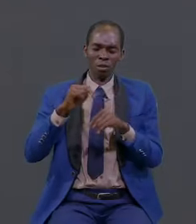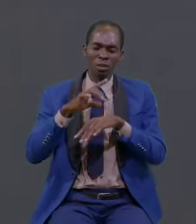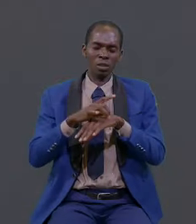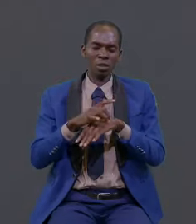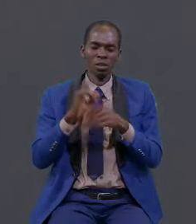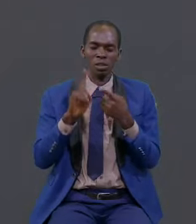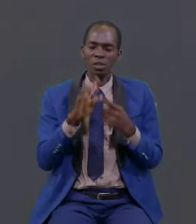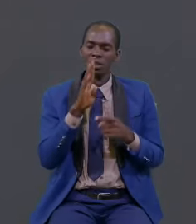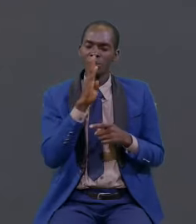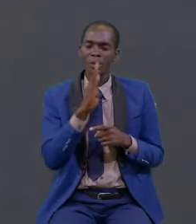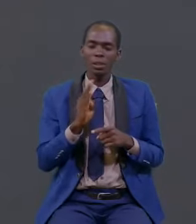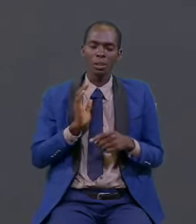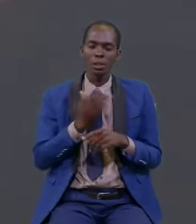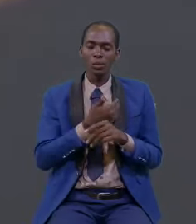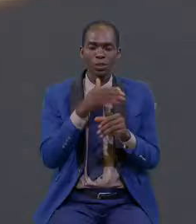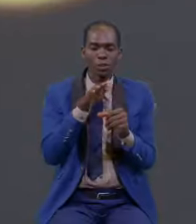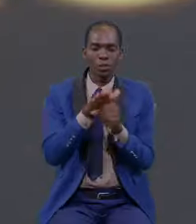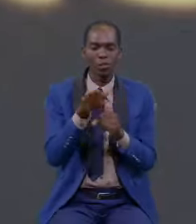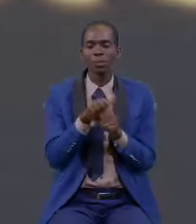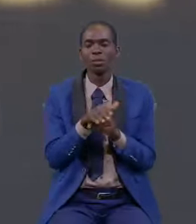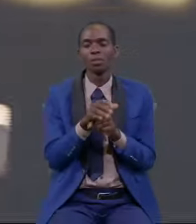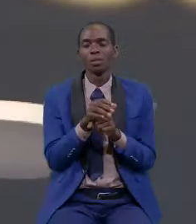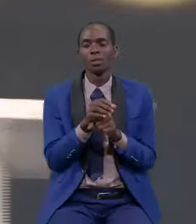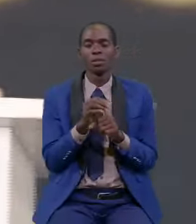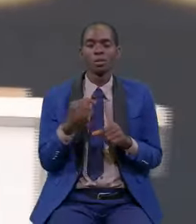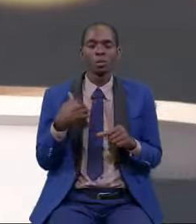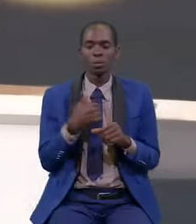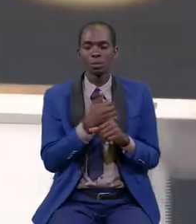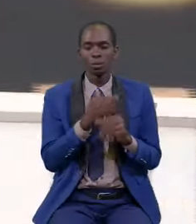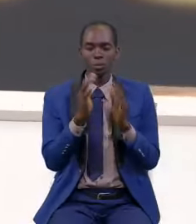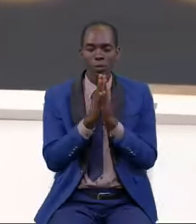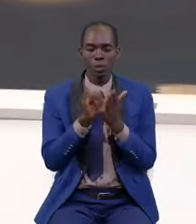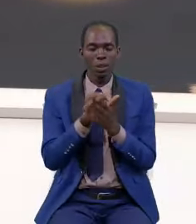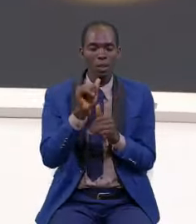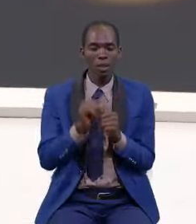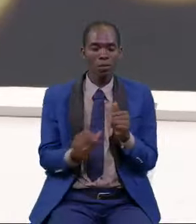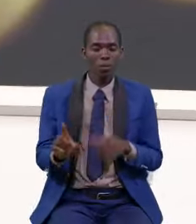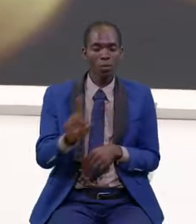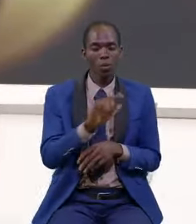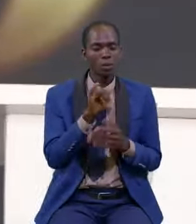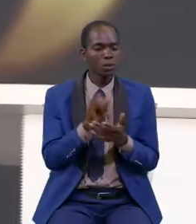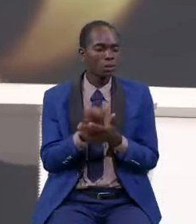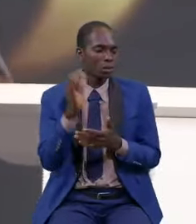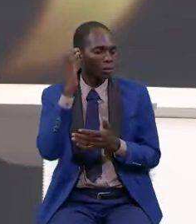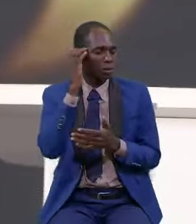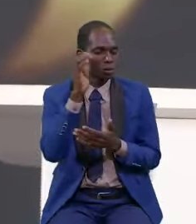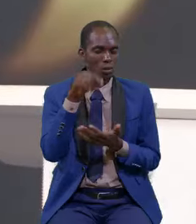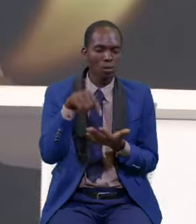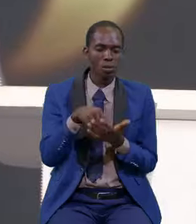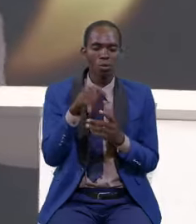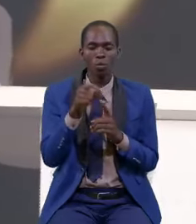a sufficiency, we pray that everyone that listens to the word at this